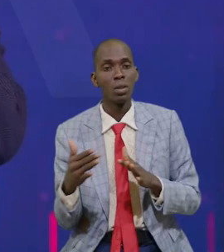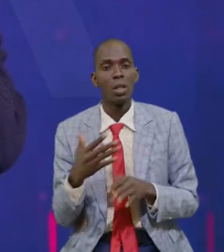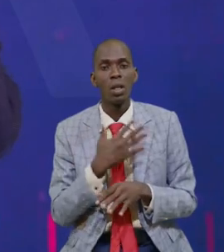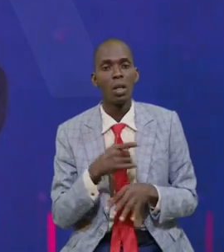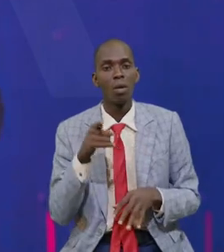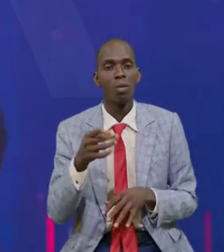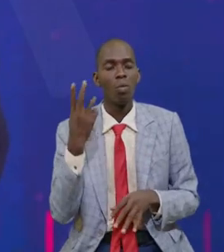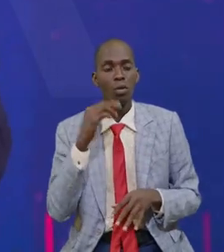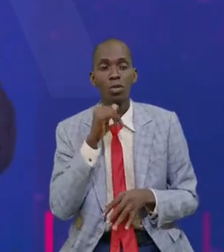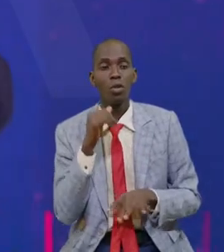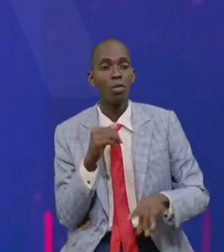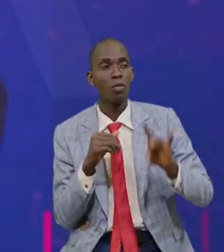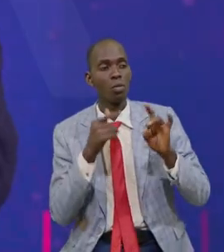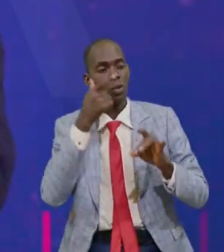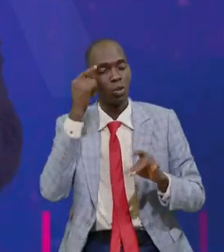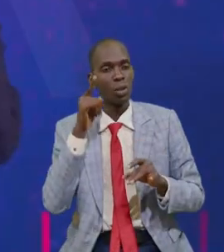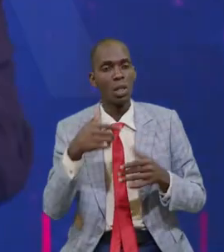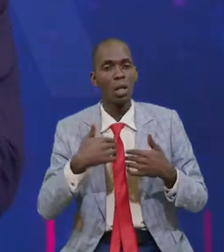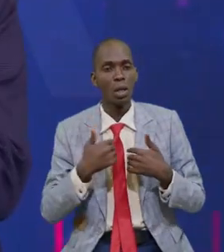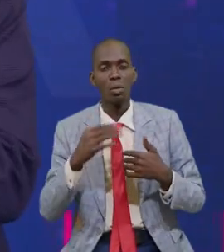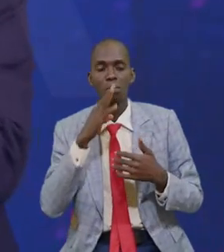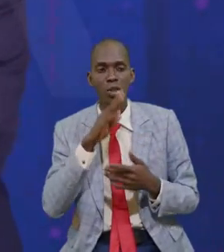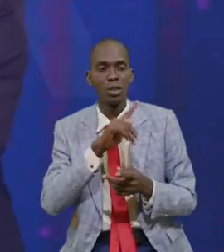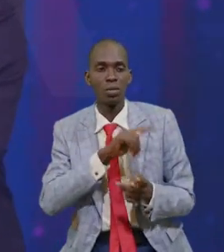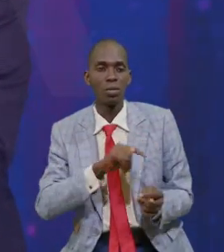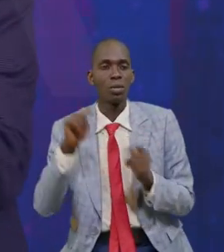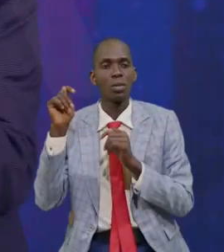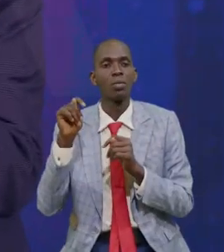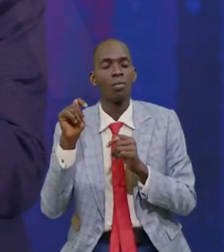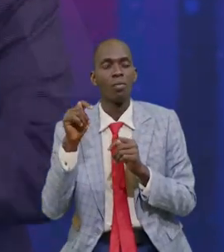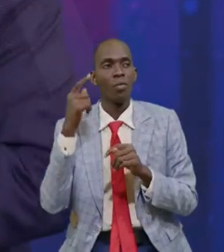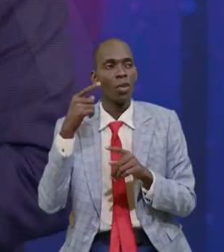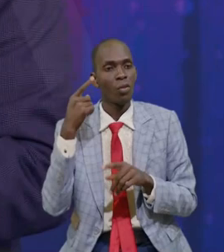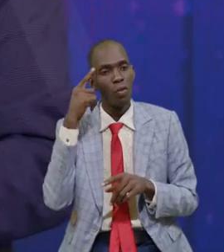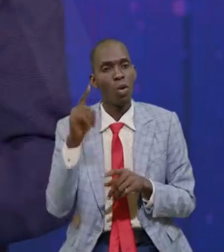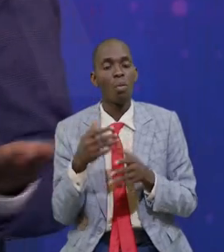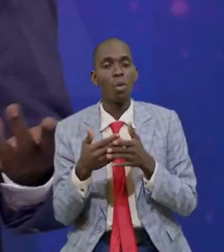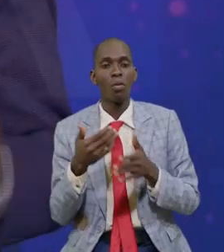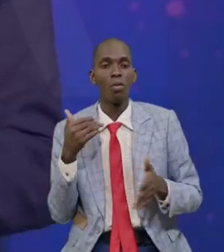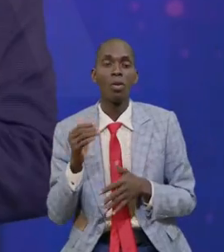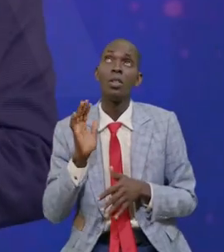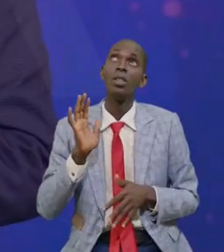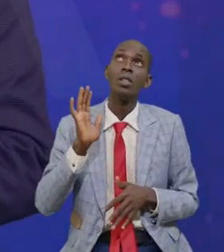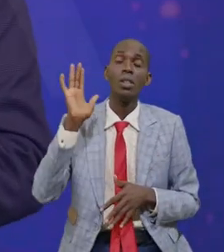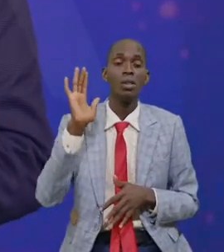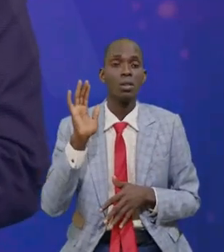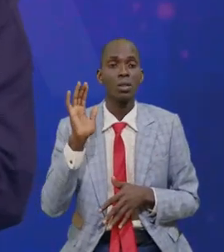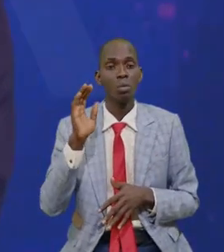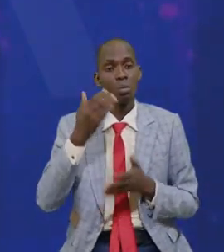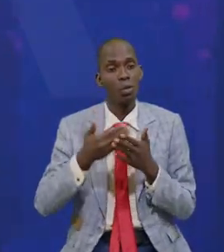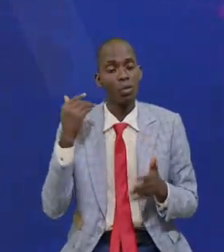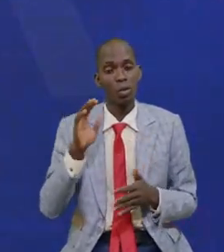had been translated. He had translated him. For before his translation, he had this